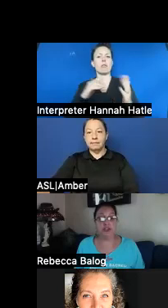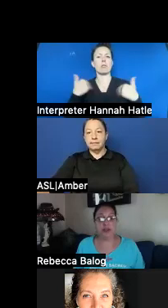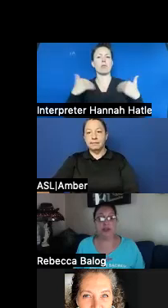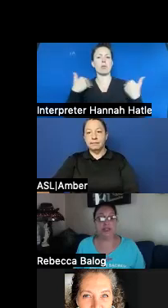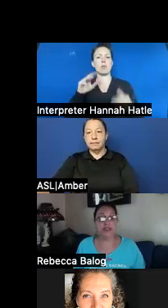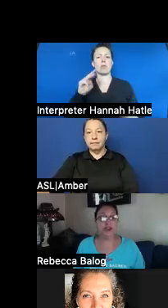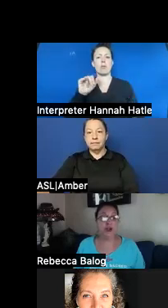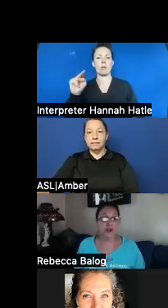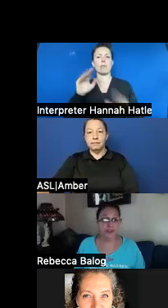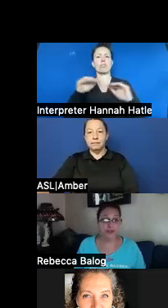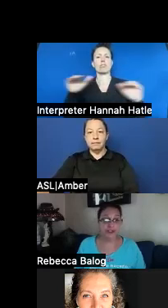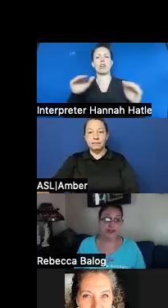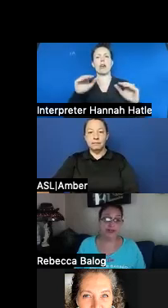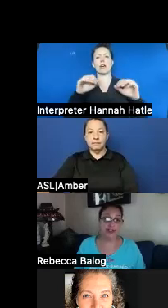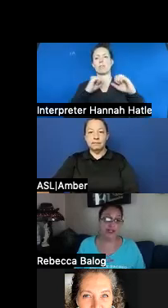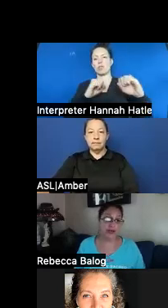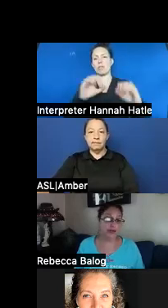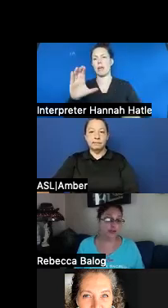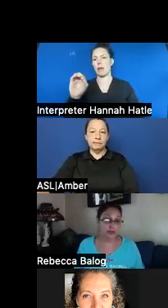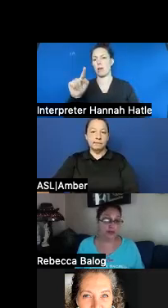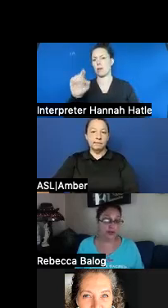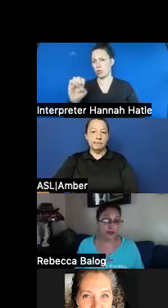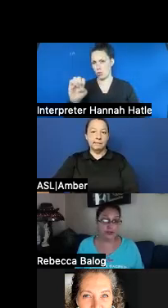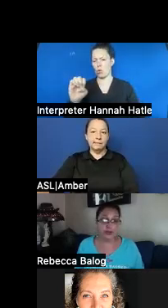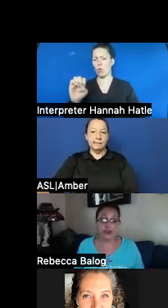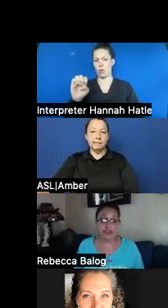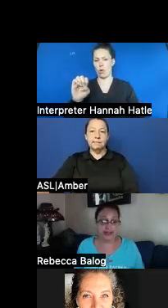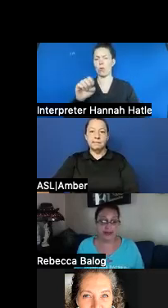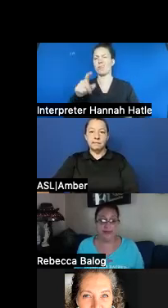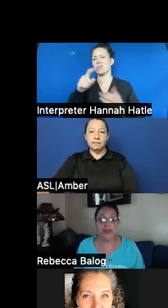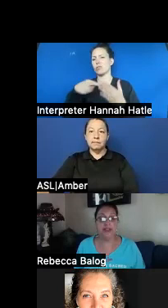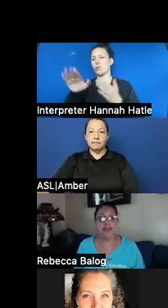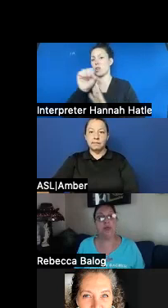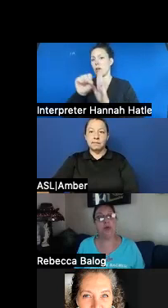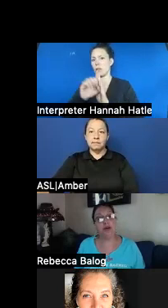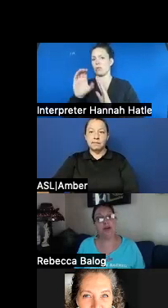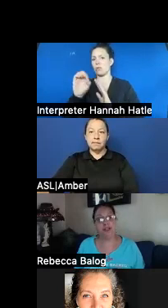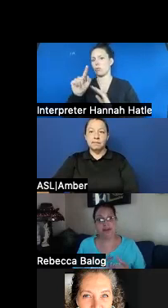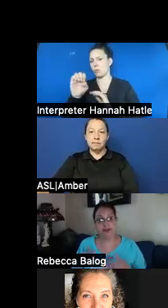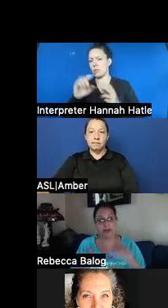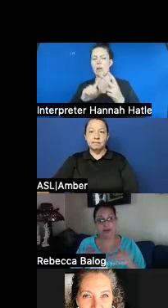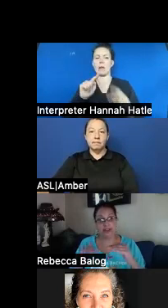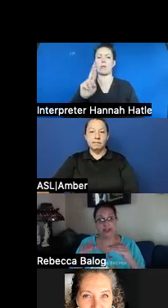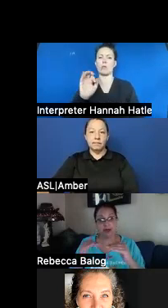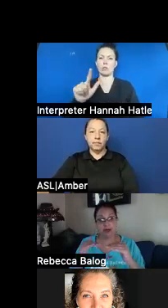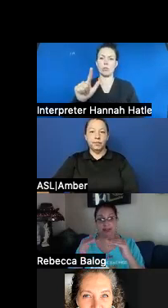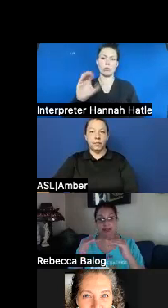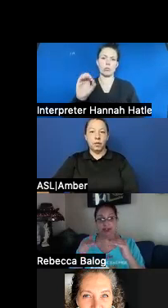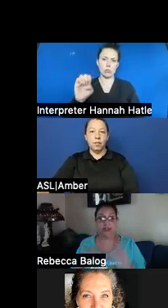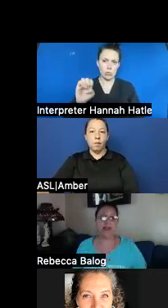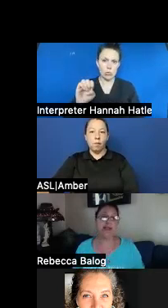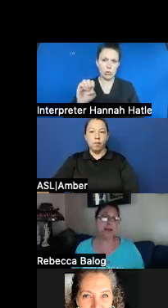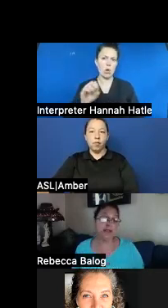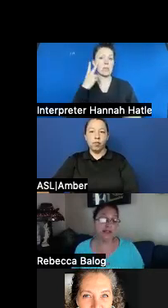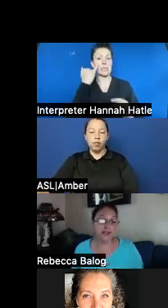Minnesota Child Protection Codes, which is something to check on your tribal codes or your state to see where your Safe Harbor law is growing, is it